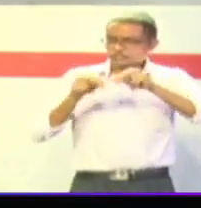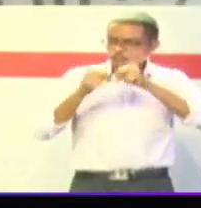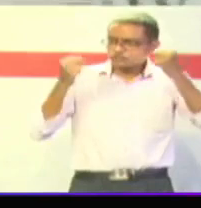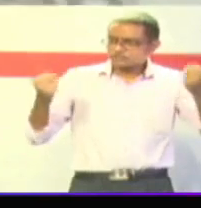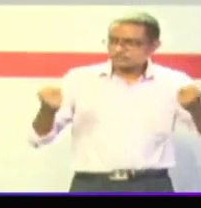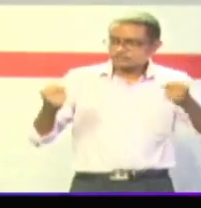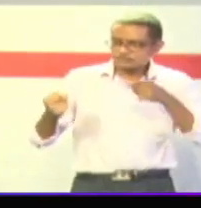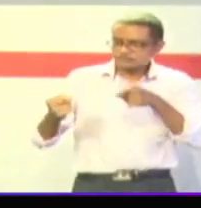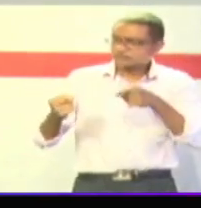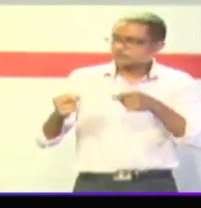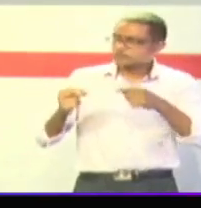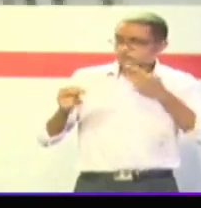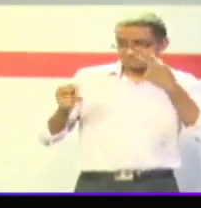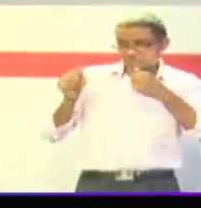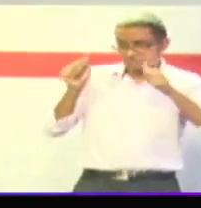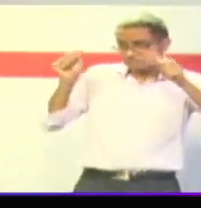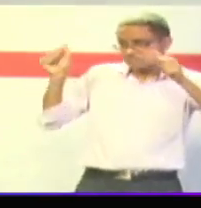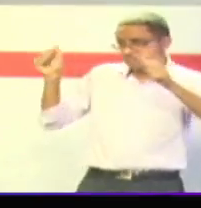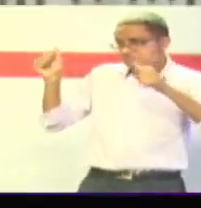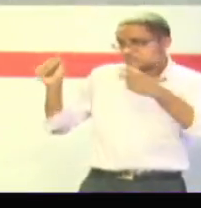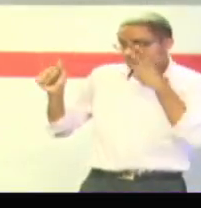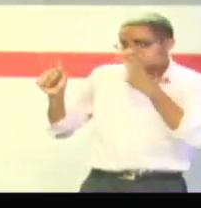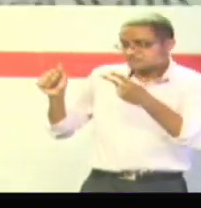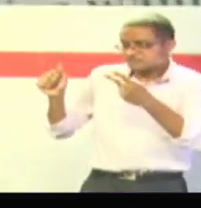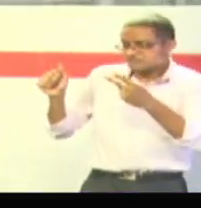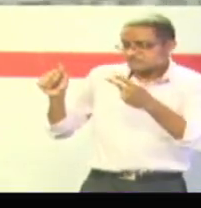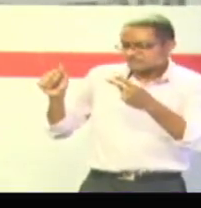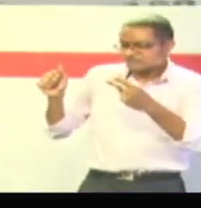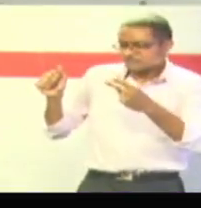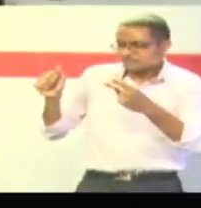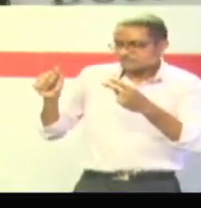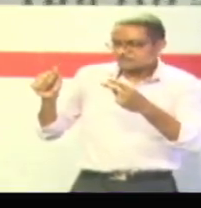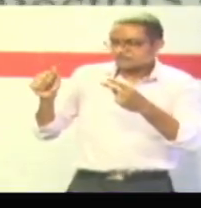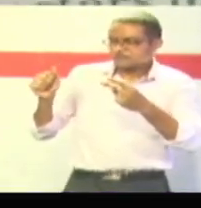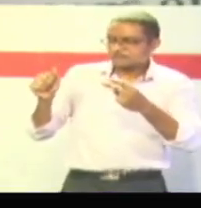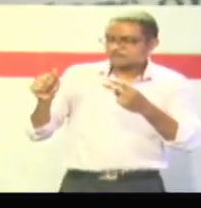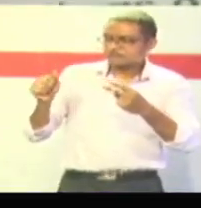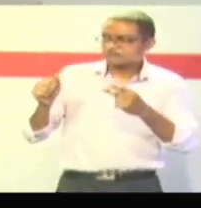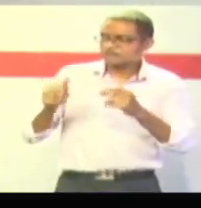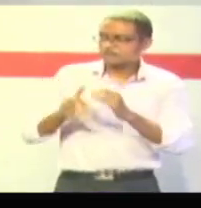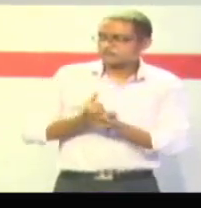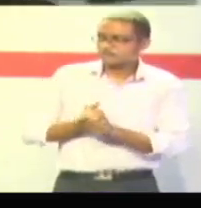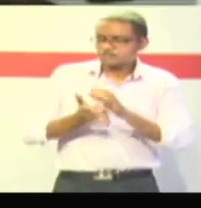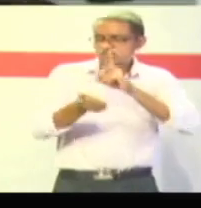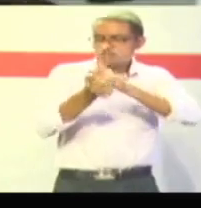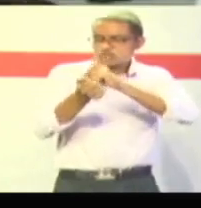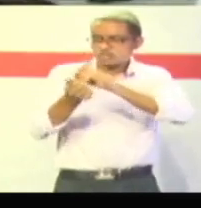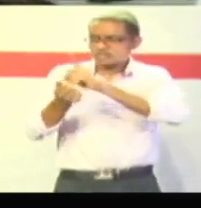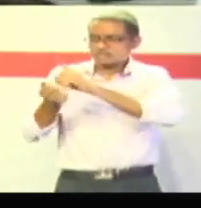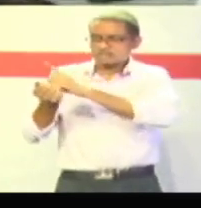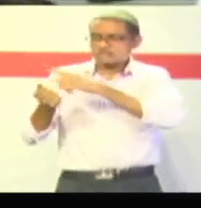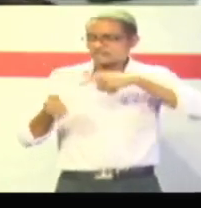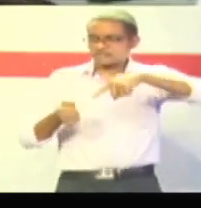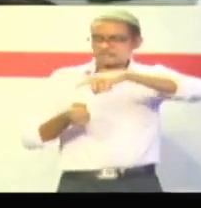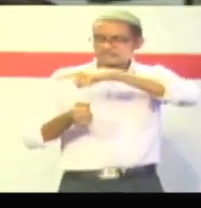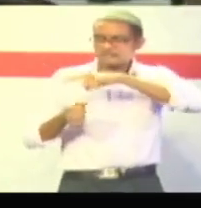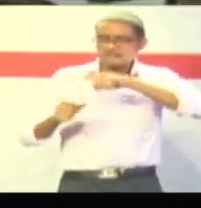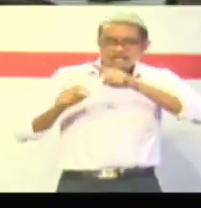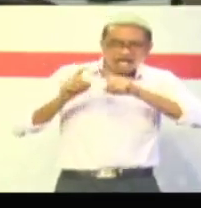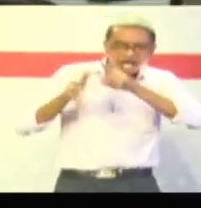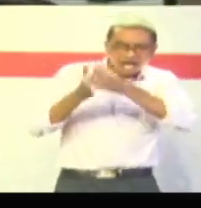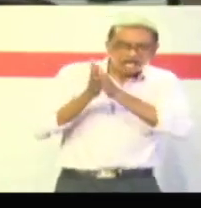Newsday, I don't know if you could see it here, where the locum doctors have been asking